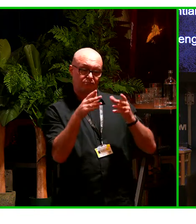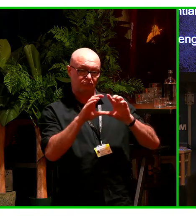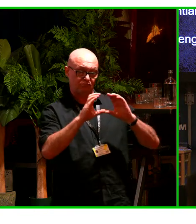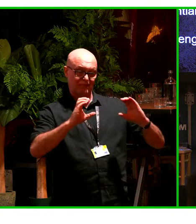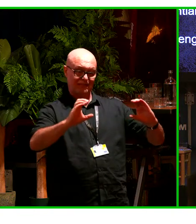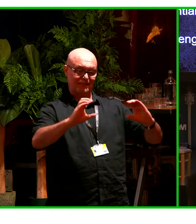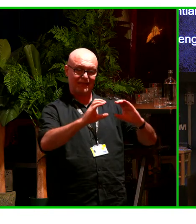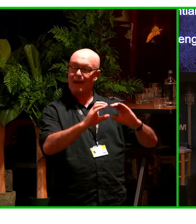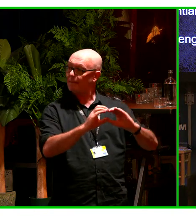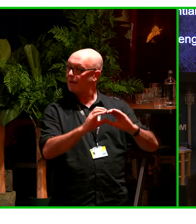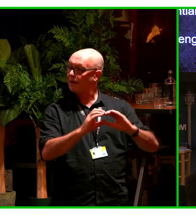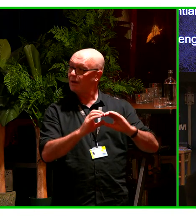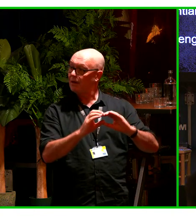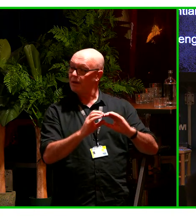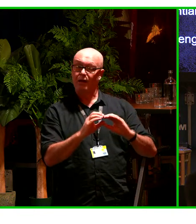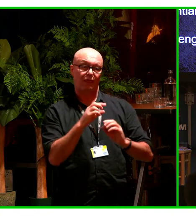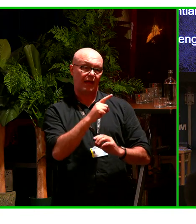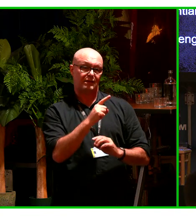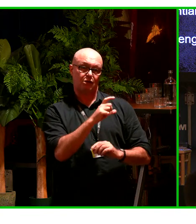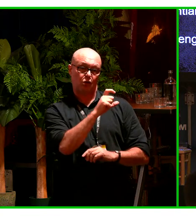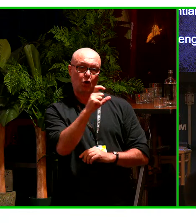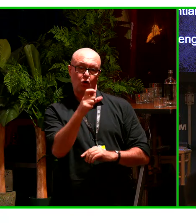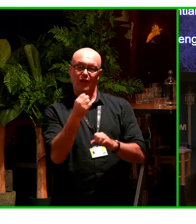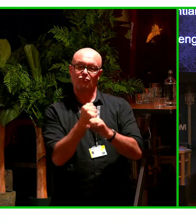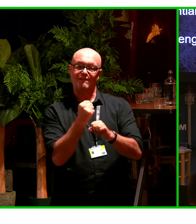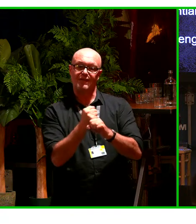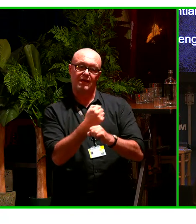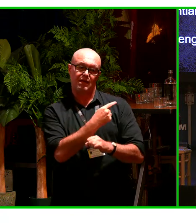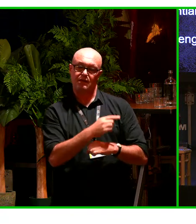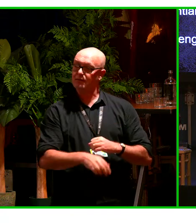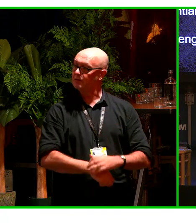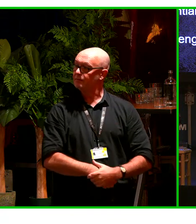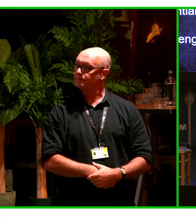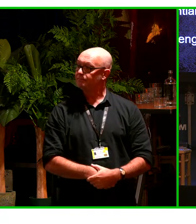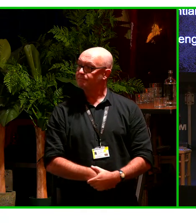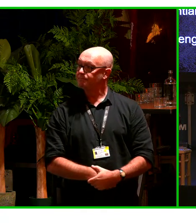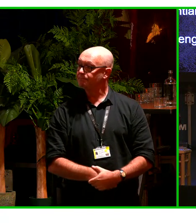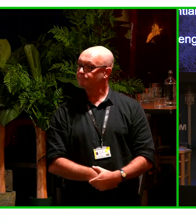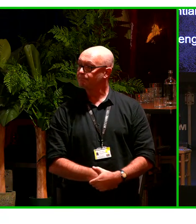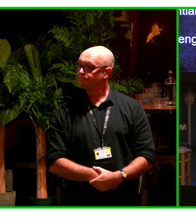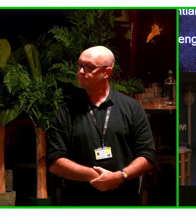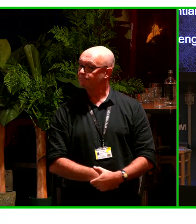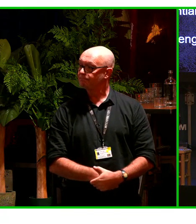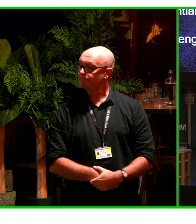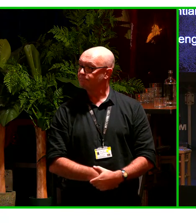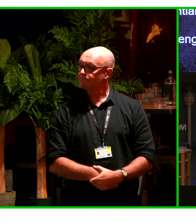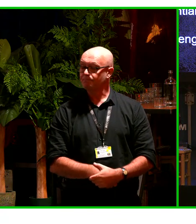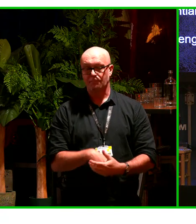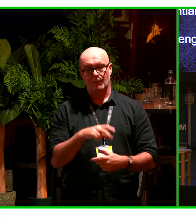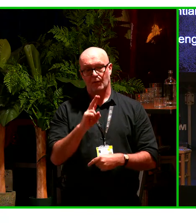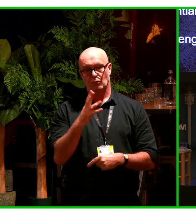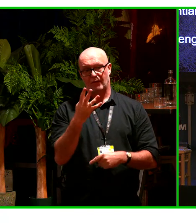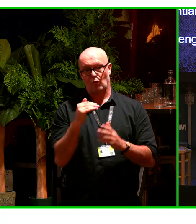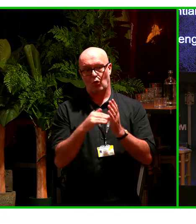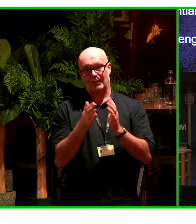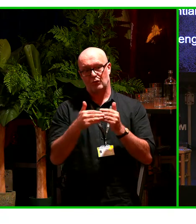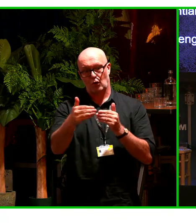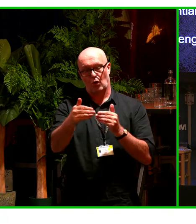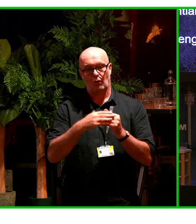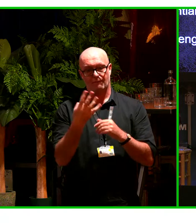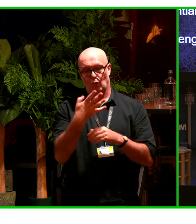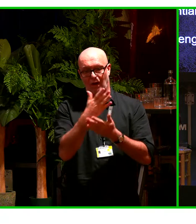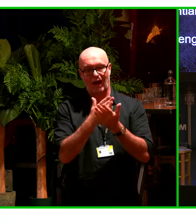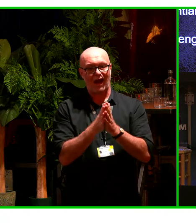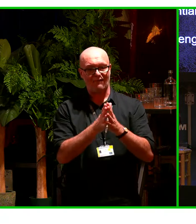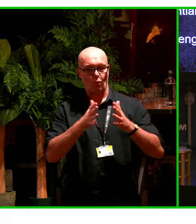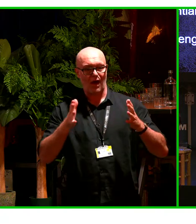constructed 3 weeks ago today, and it is 54 metres long, 14 and a half metres wide, a suspended slab,